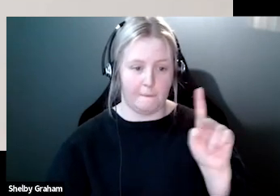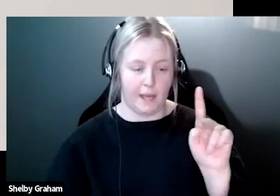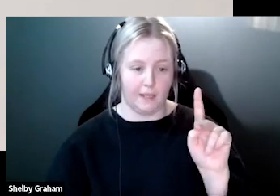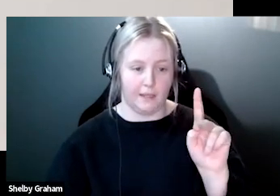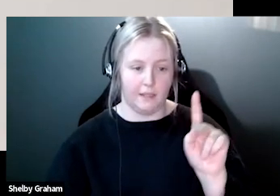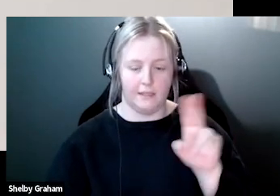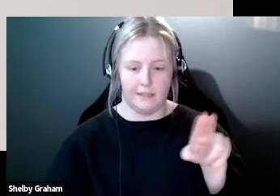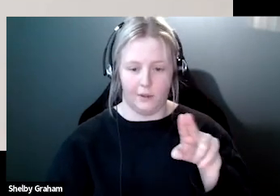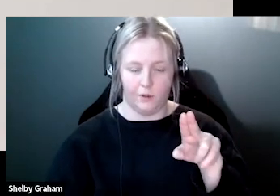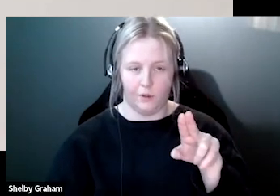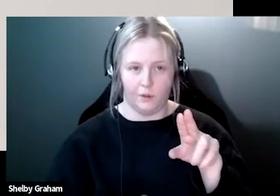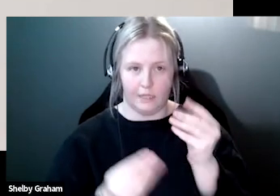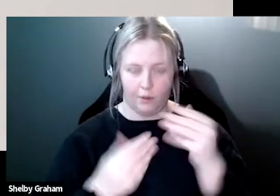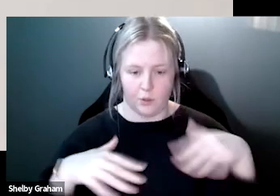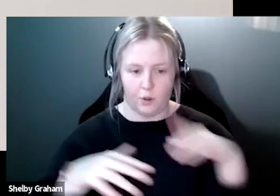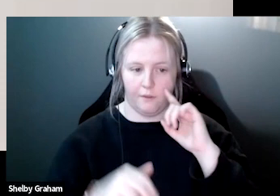William First Nation.